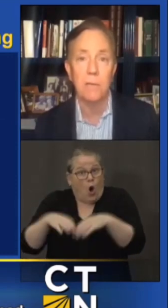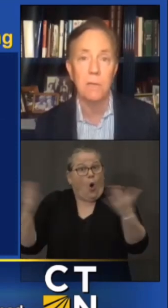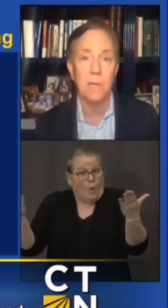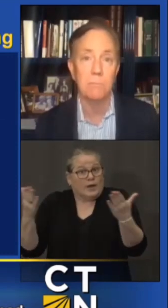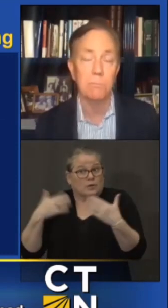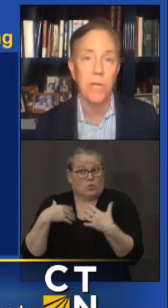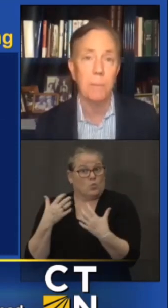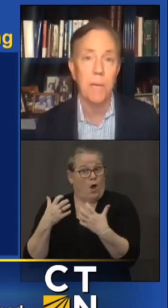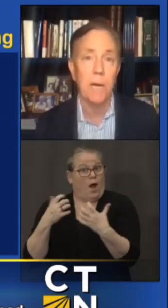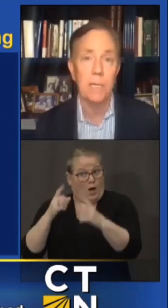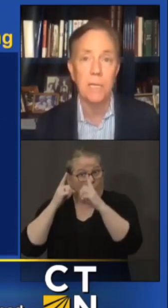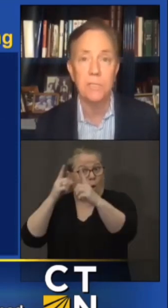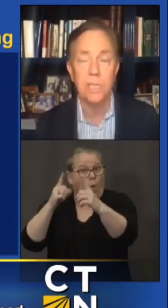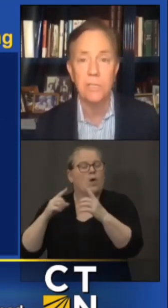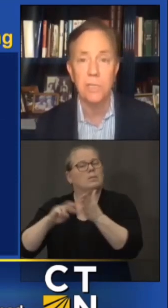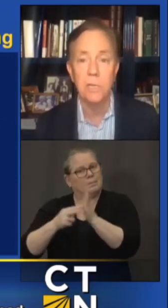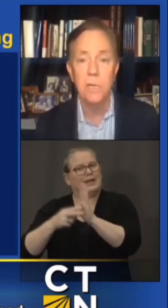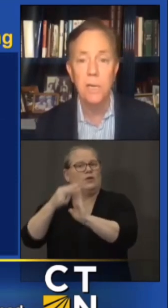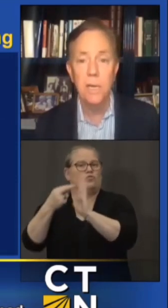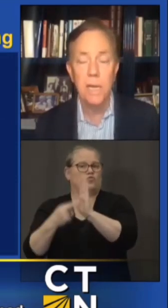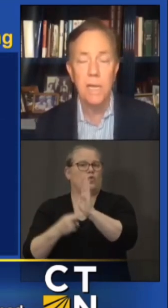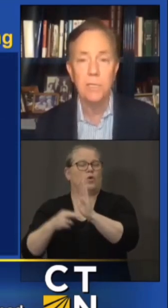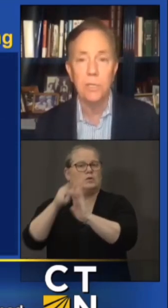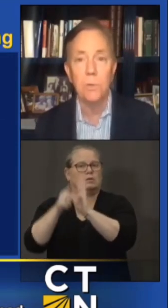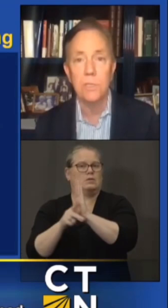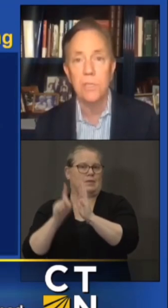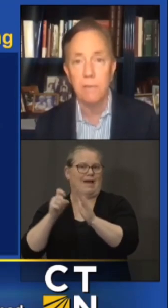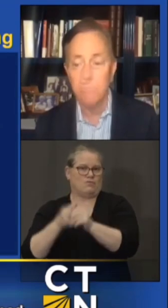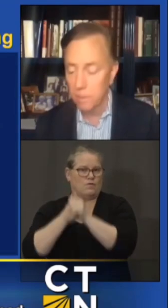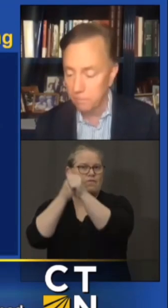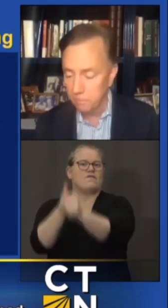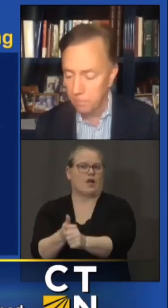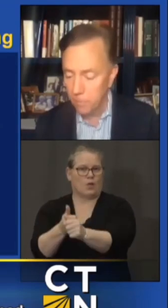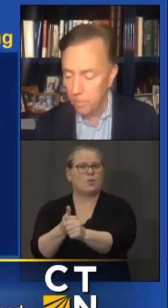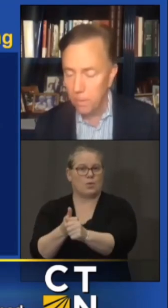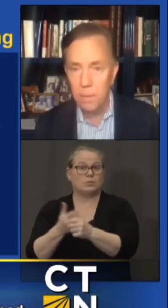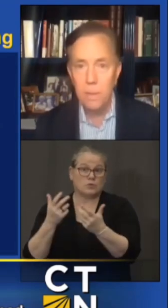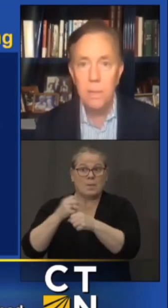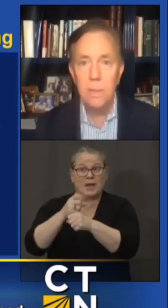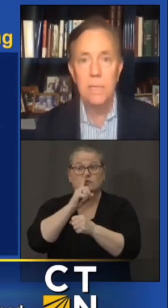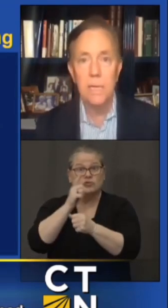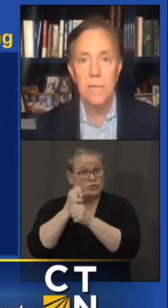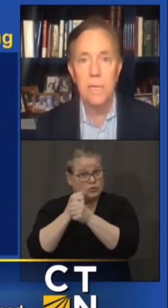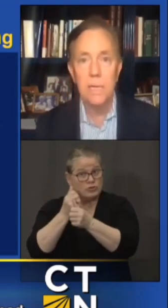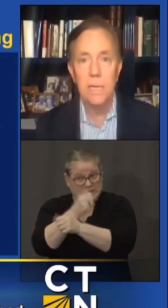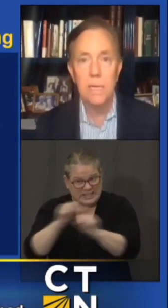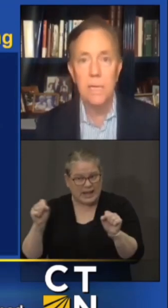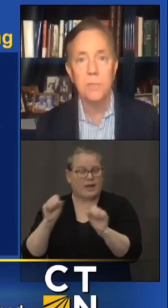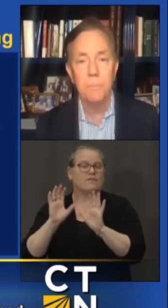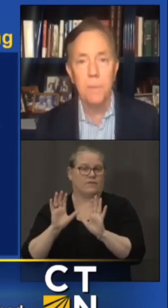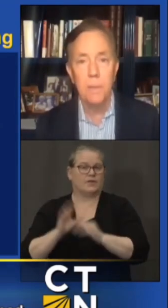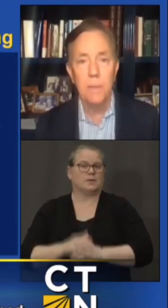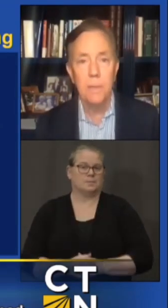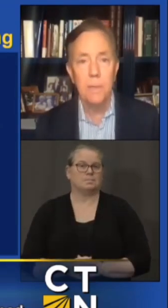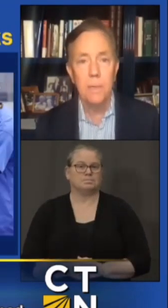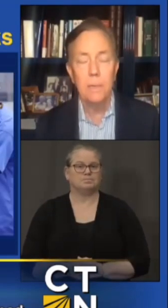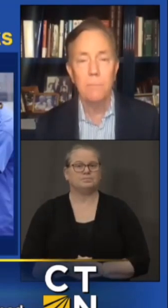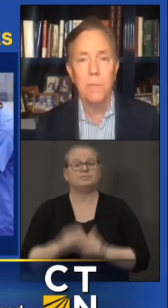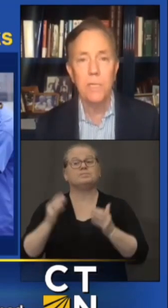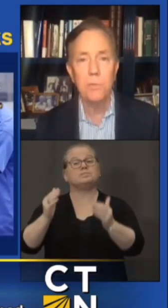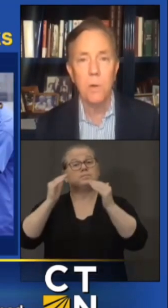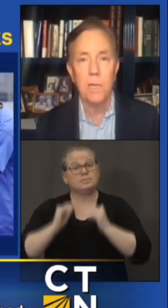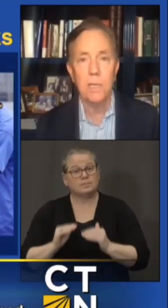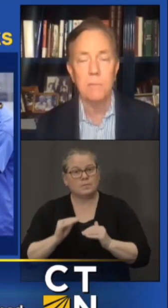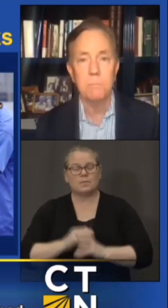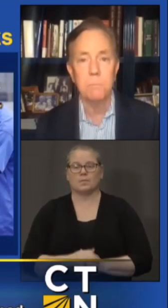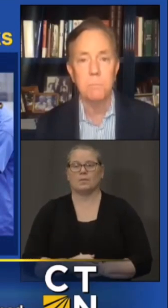amazing shopping holiday season, and to do it safely. Next chart, Max. We